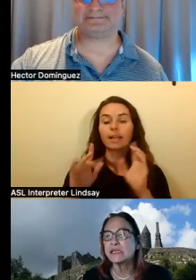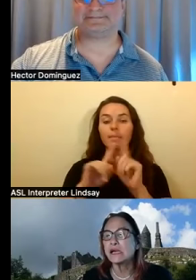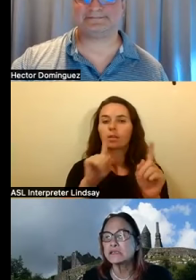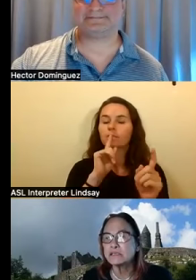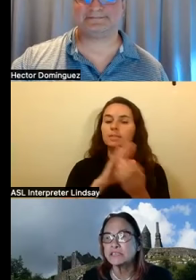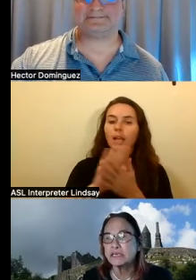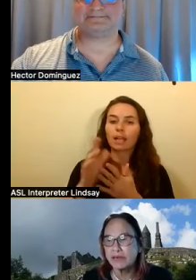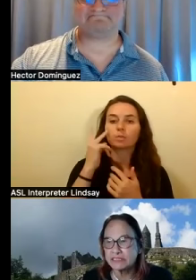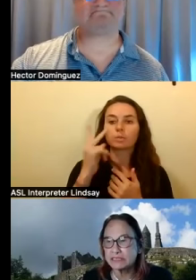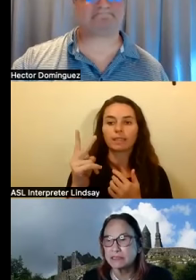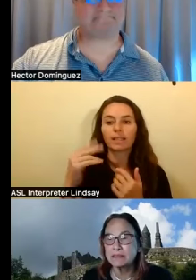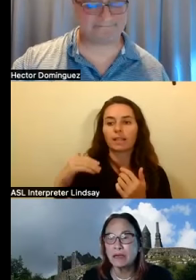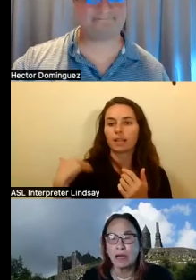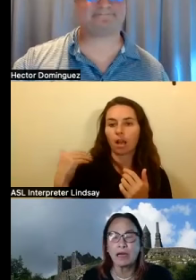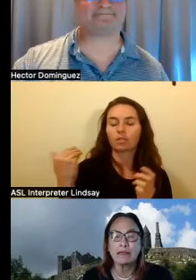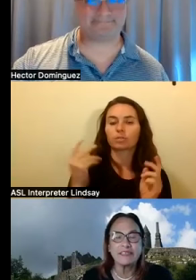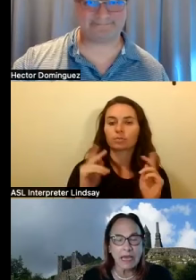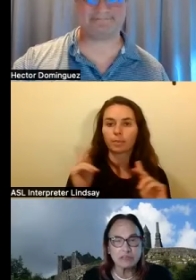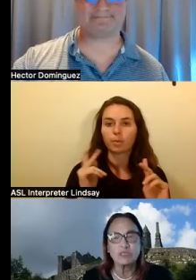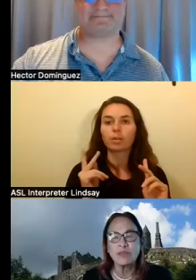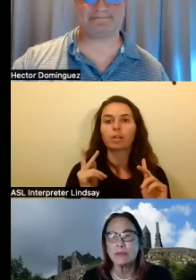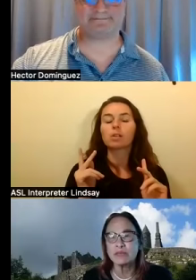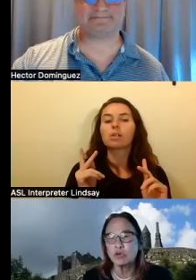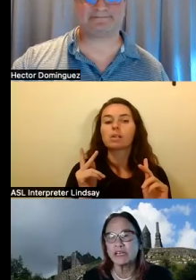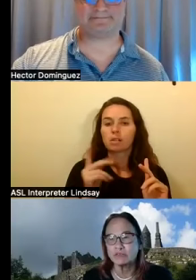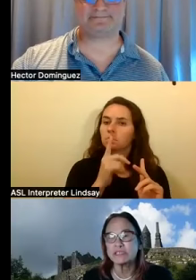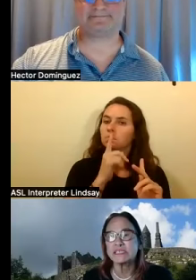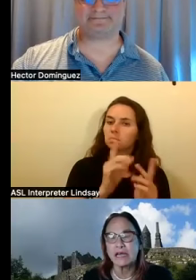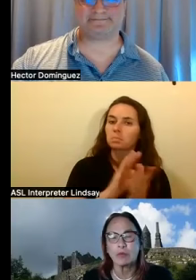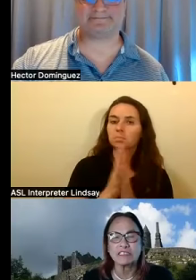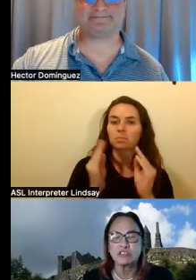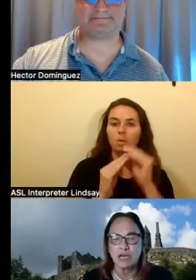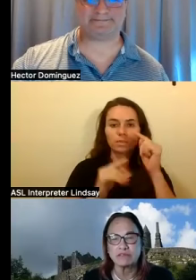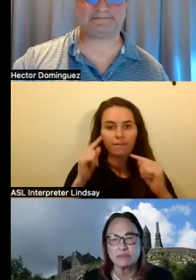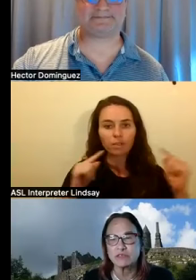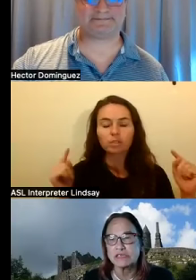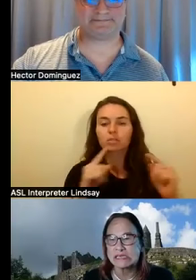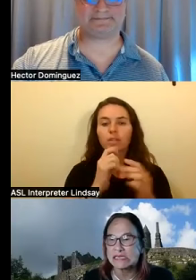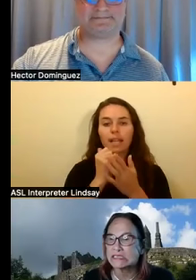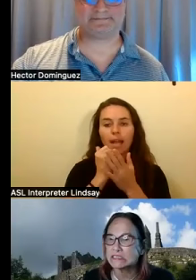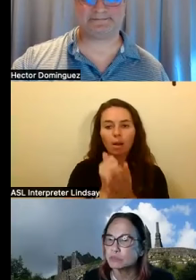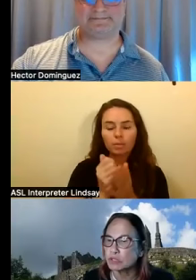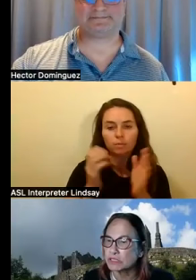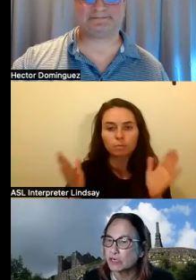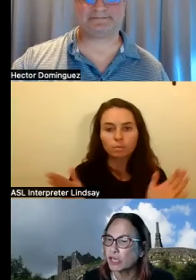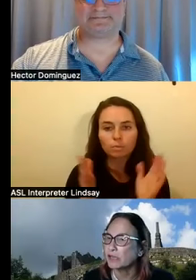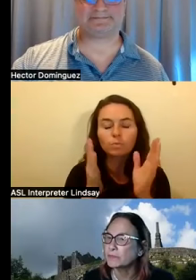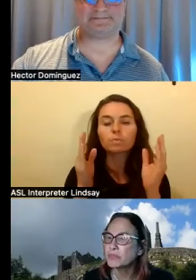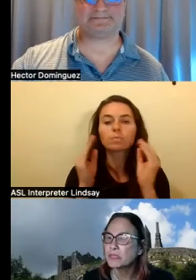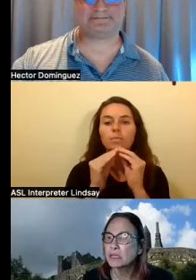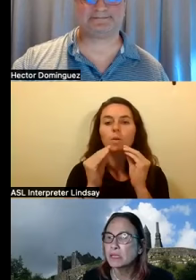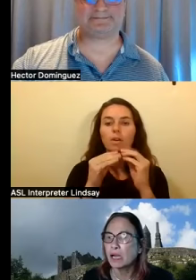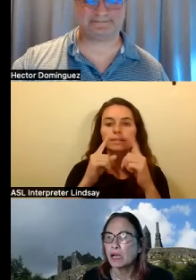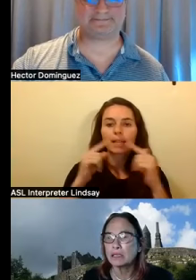the younger generation is actually becoming more diverse and helping to drive some diversity into the Portland area.